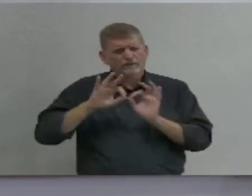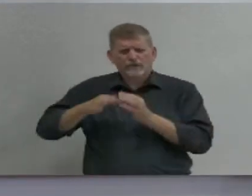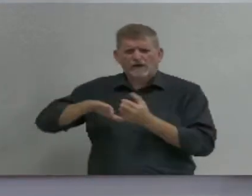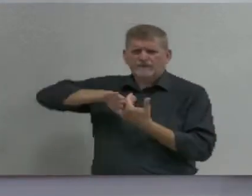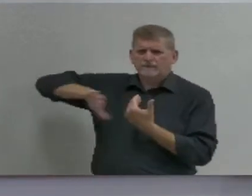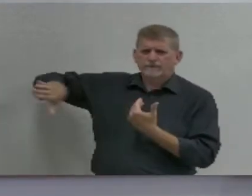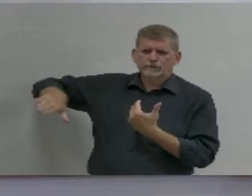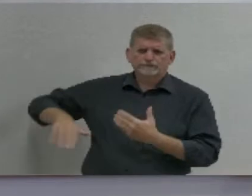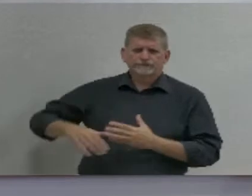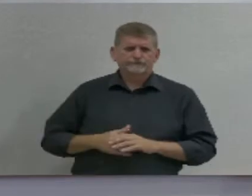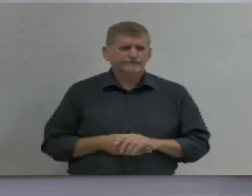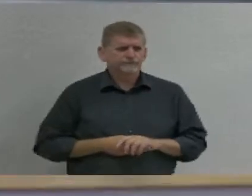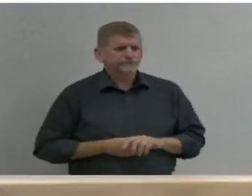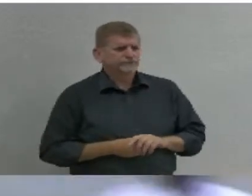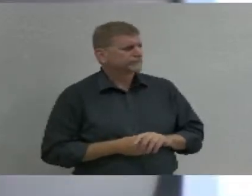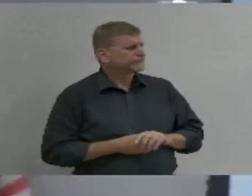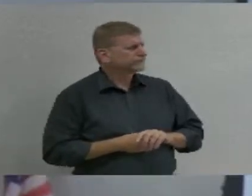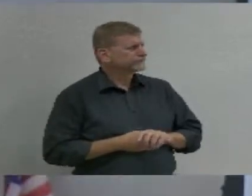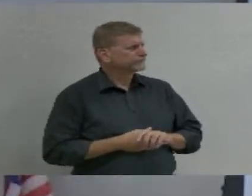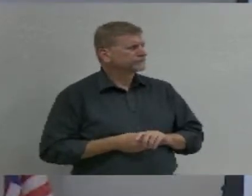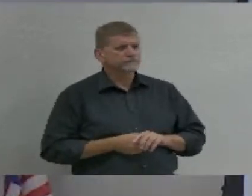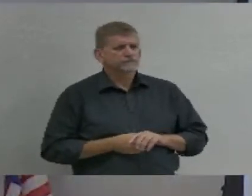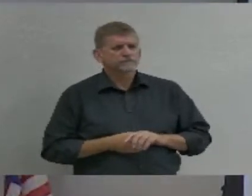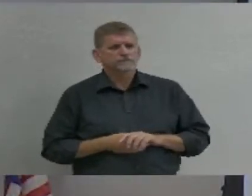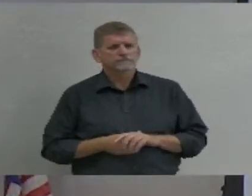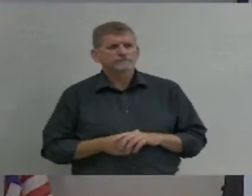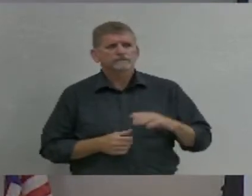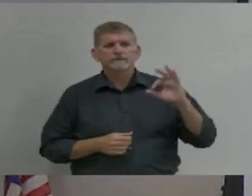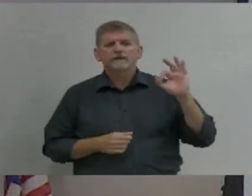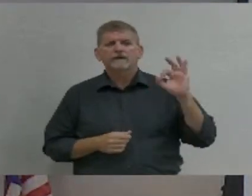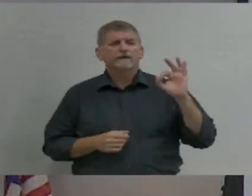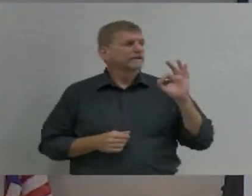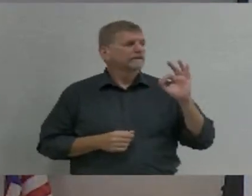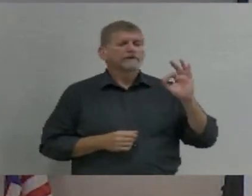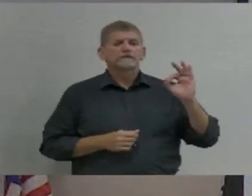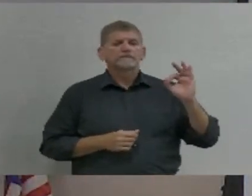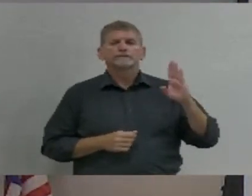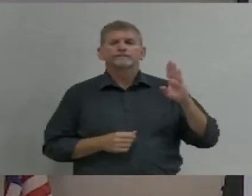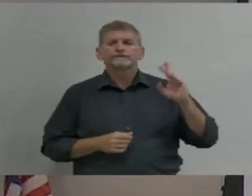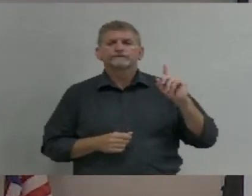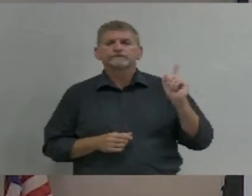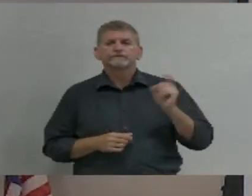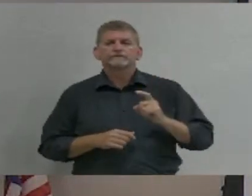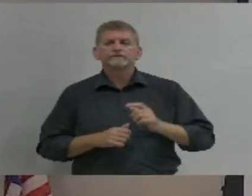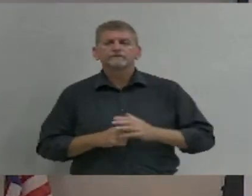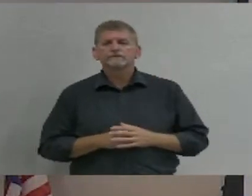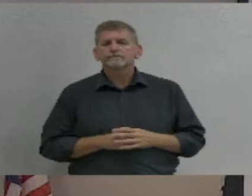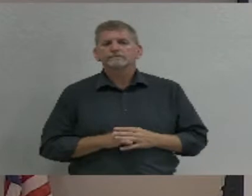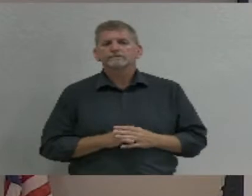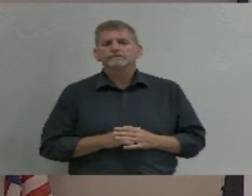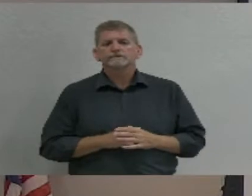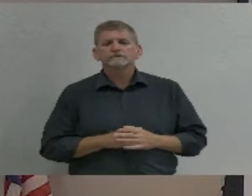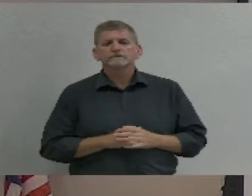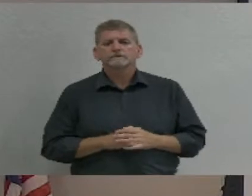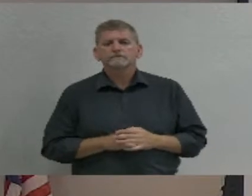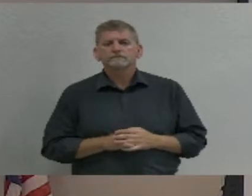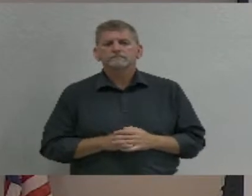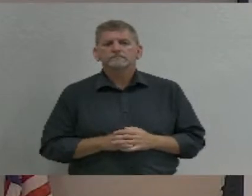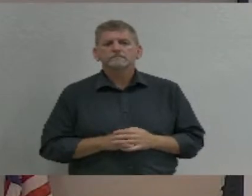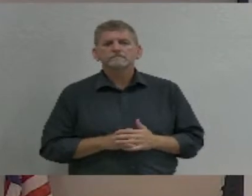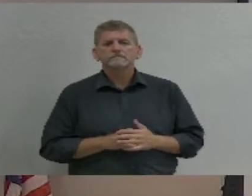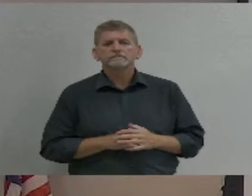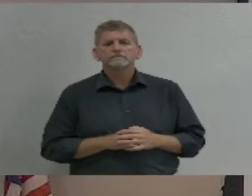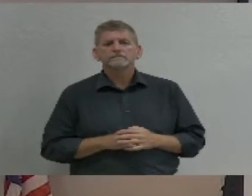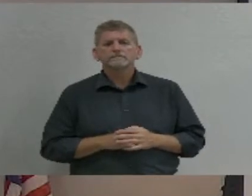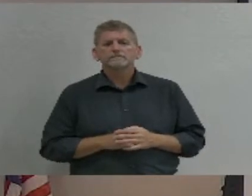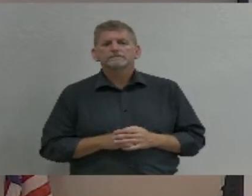from WBAA. How would it ultimately help to create a default assumption right now that students have no impact on the community? Isn't